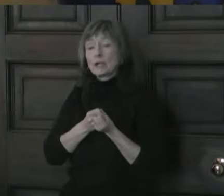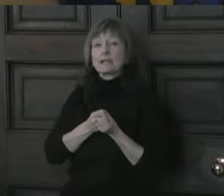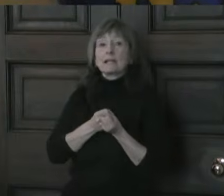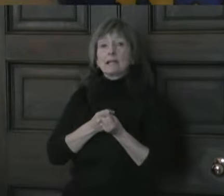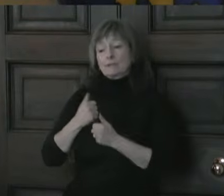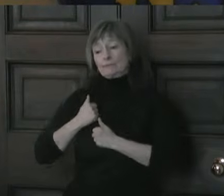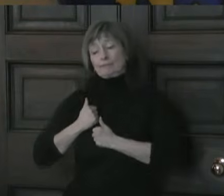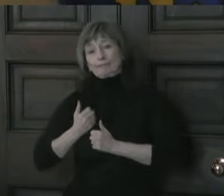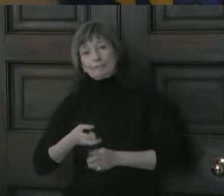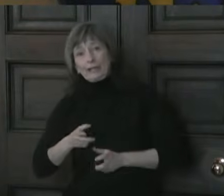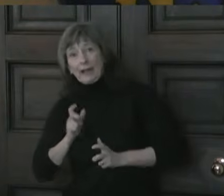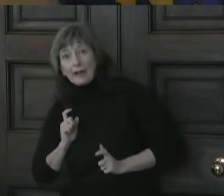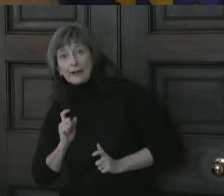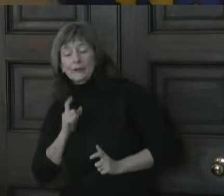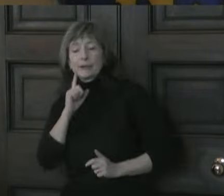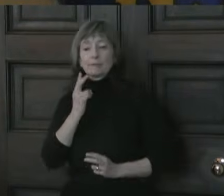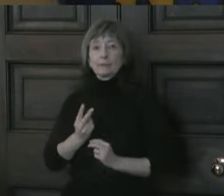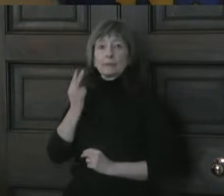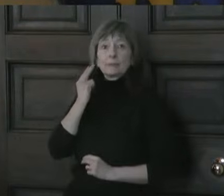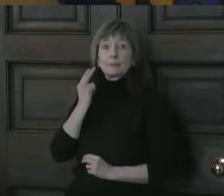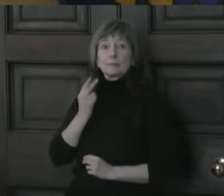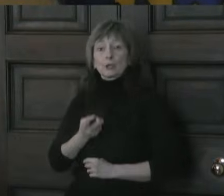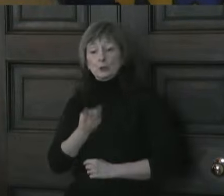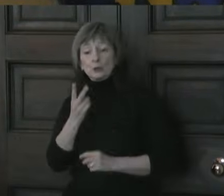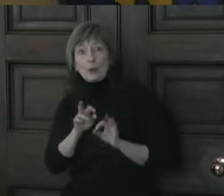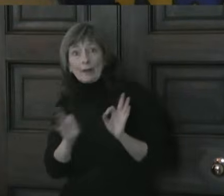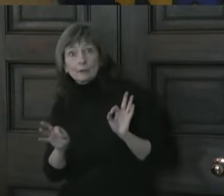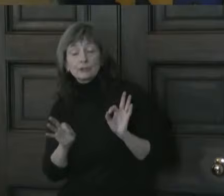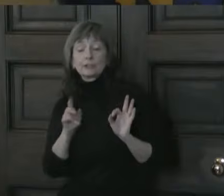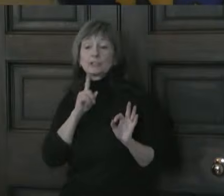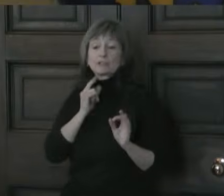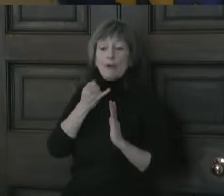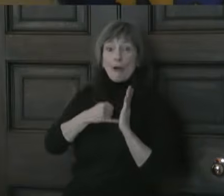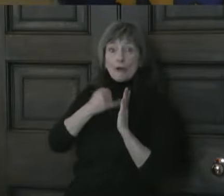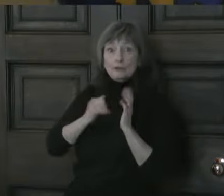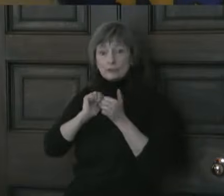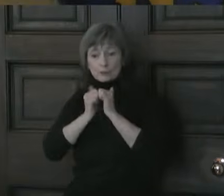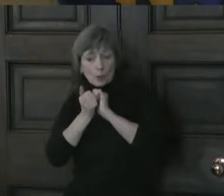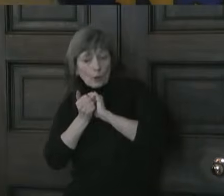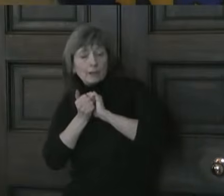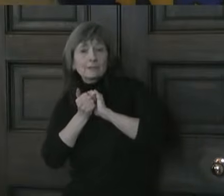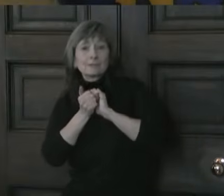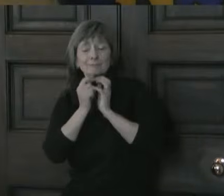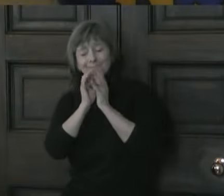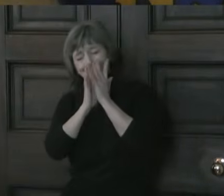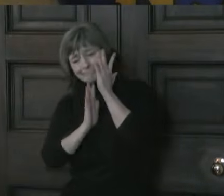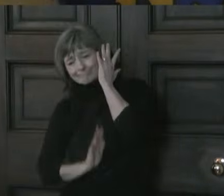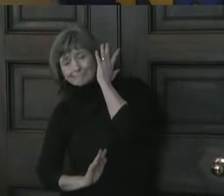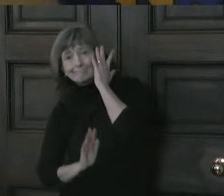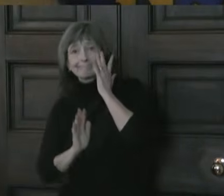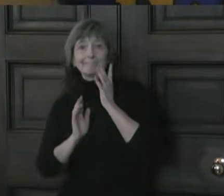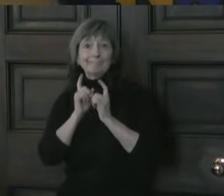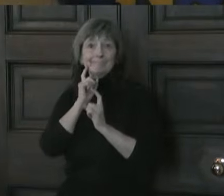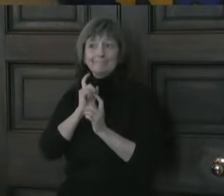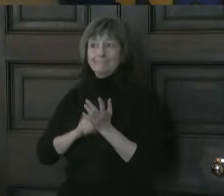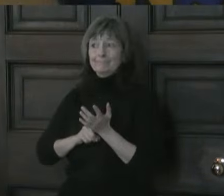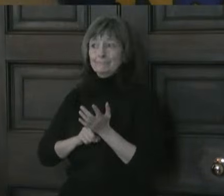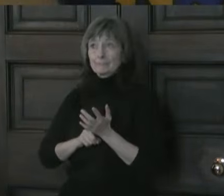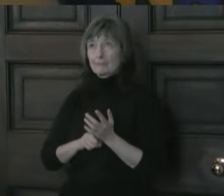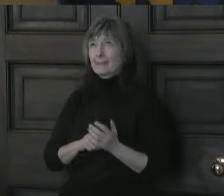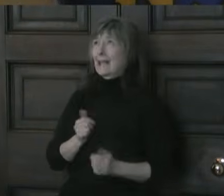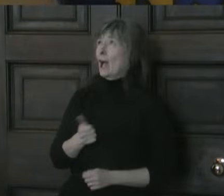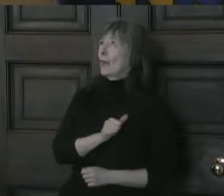and remembrance, bilingualism, the arts, sports, and many other areas. I don't know if there's any